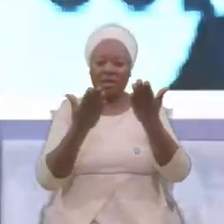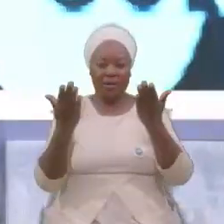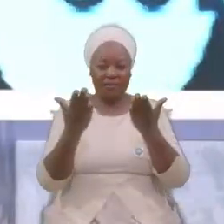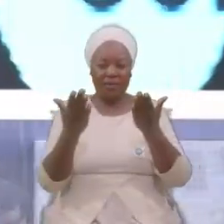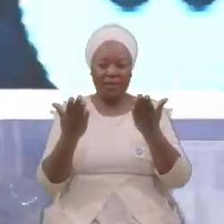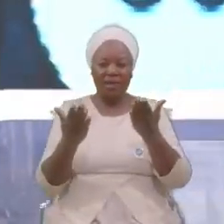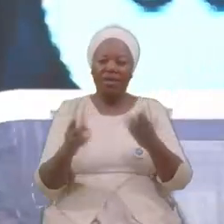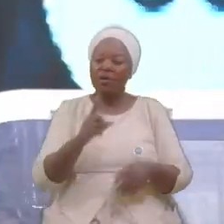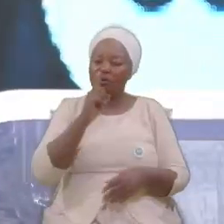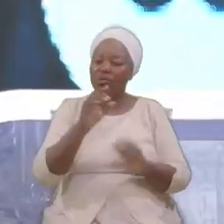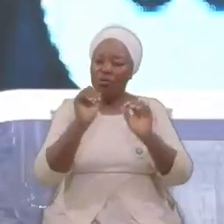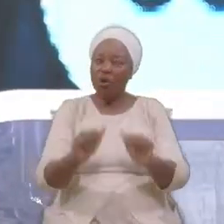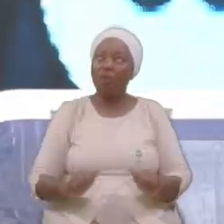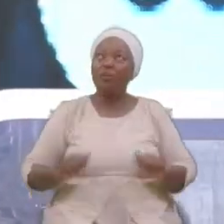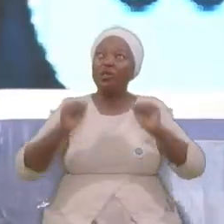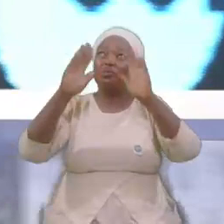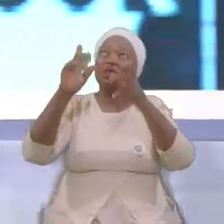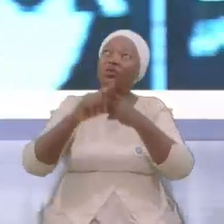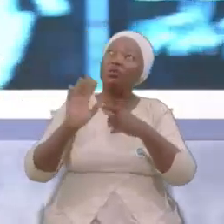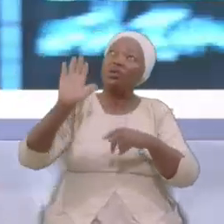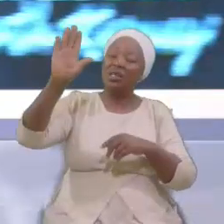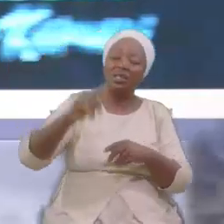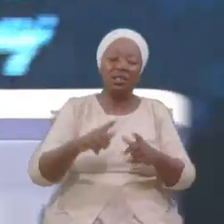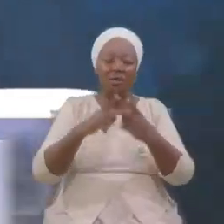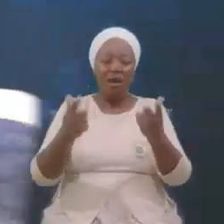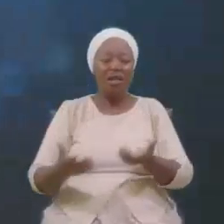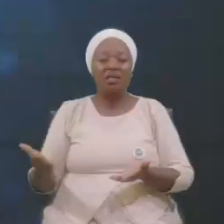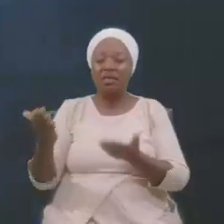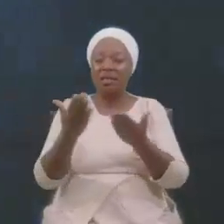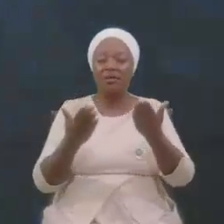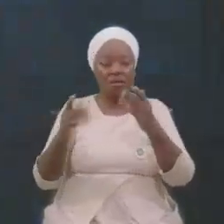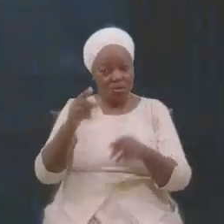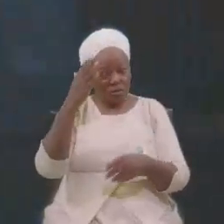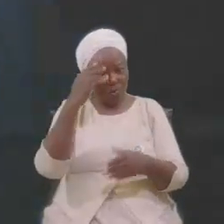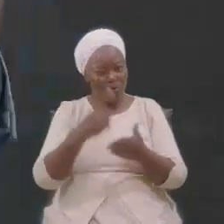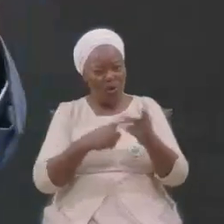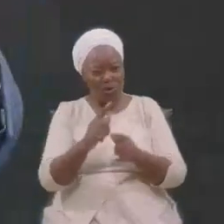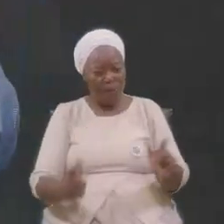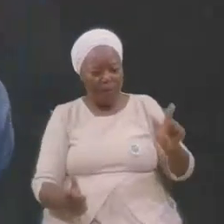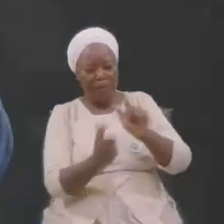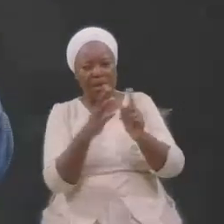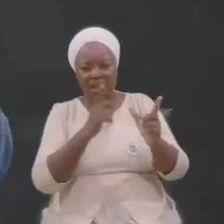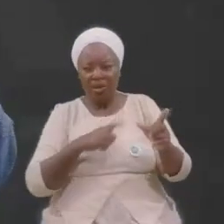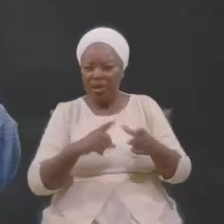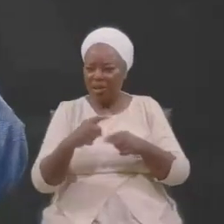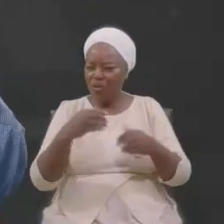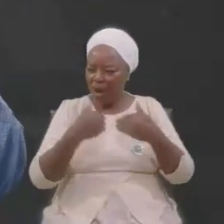his great service. You know, when you meet the Lord and you have salvation, you have the